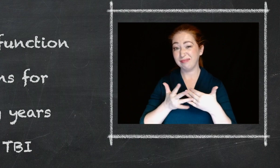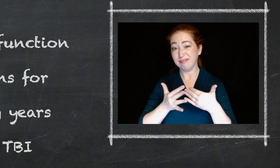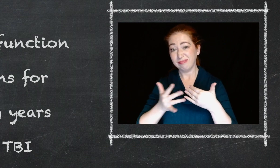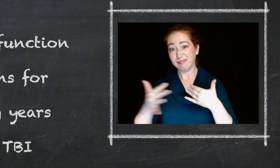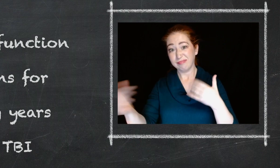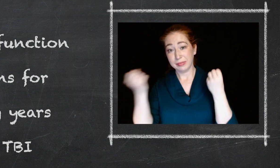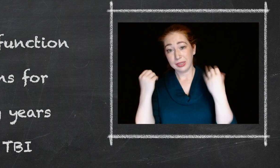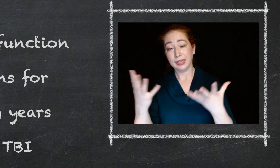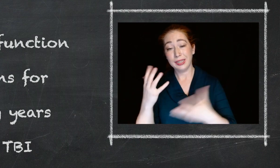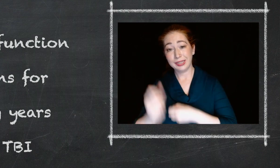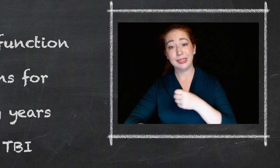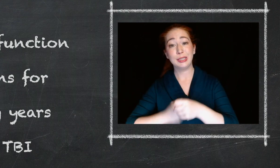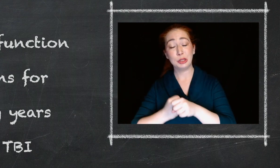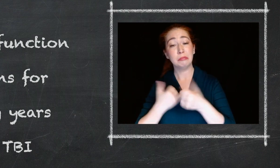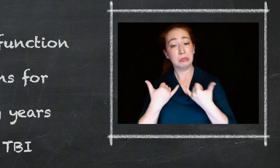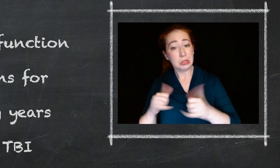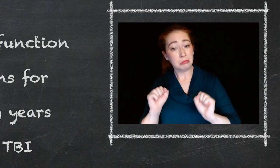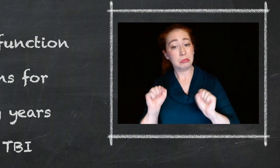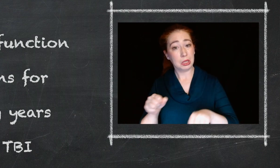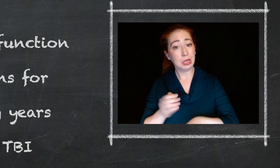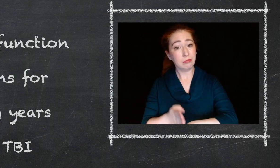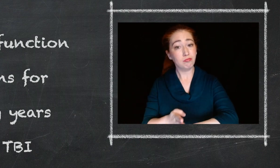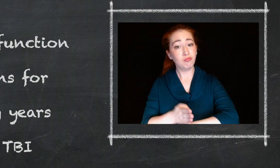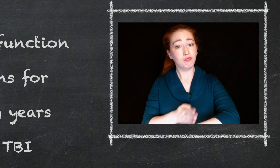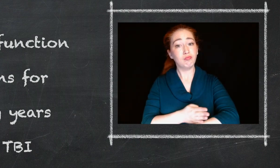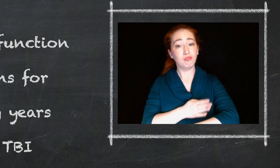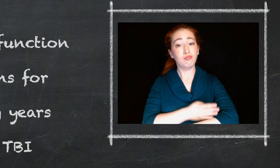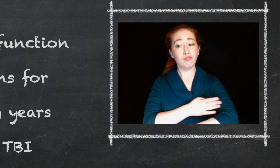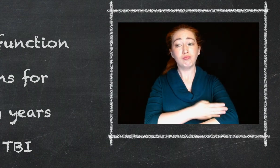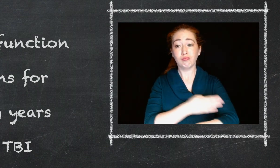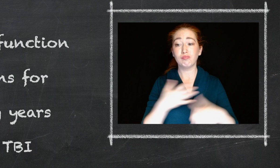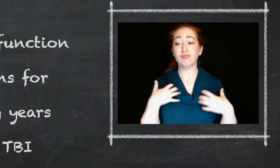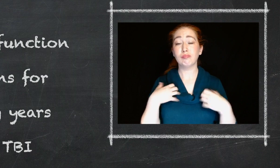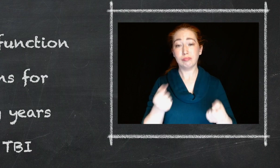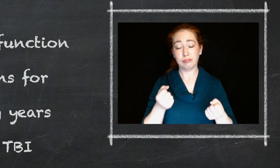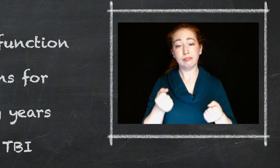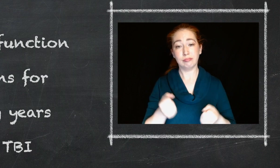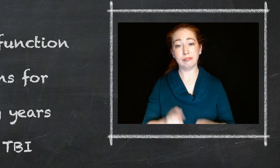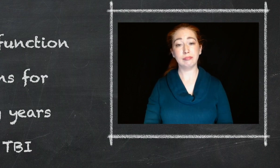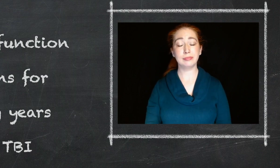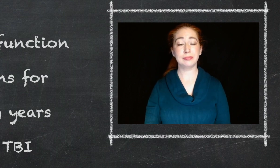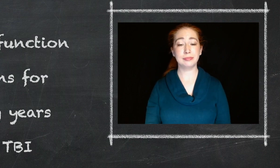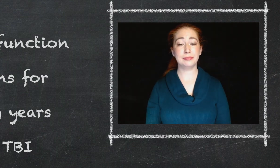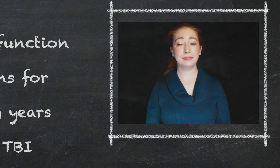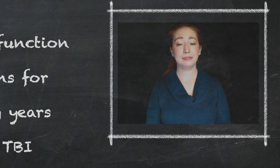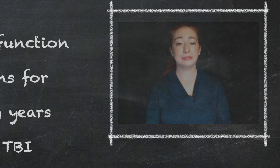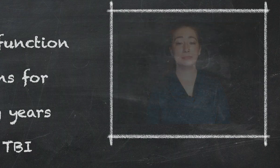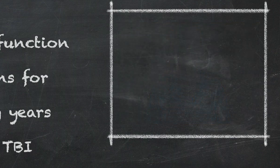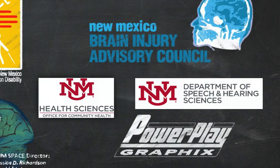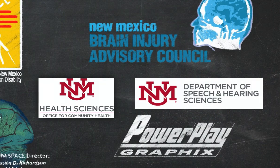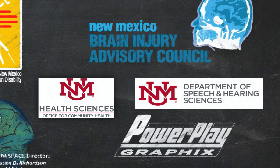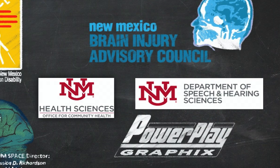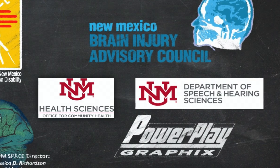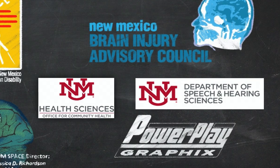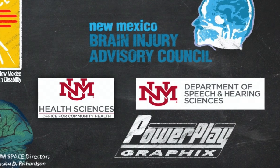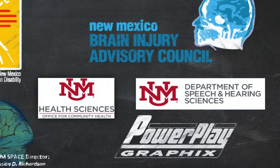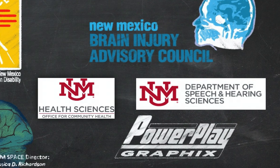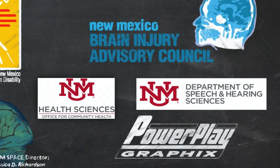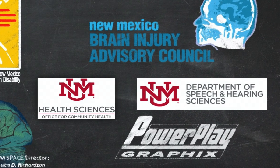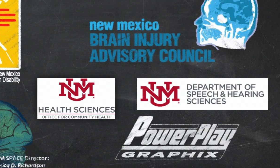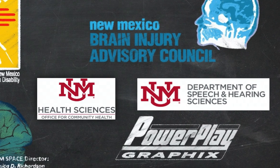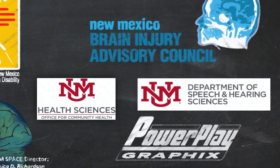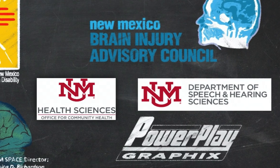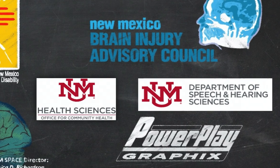even though recovery may be slower, recovery of functions can still happen for many, many years after the